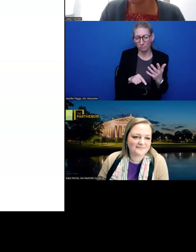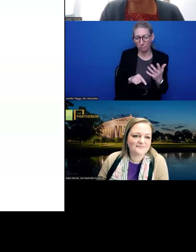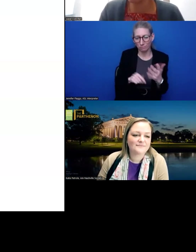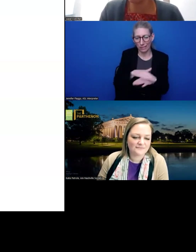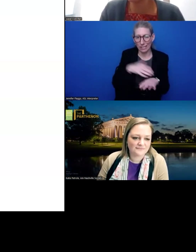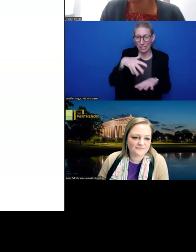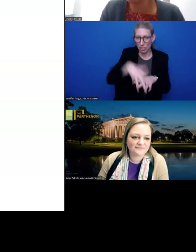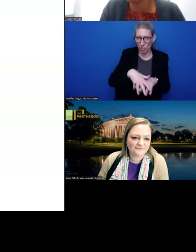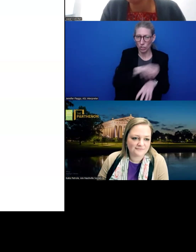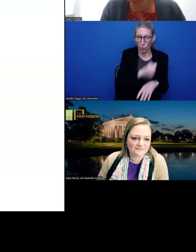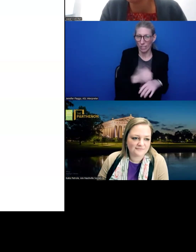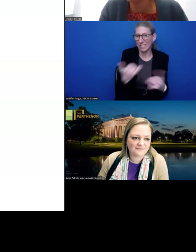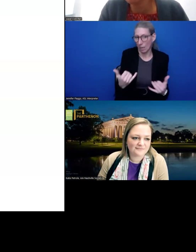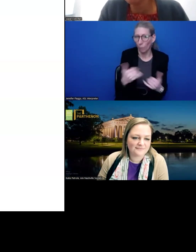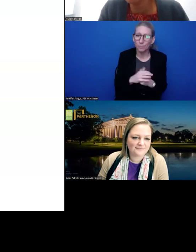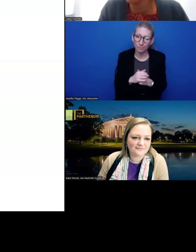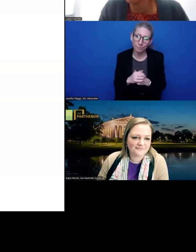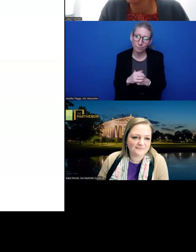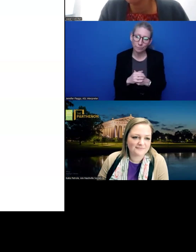indigenous authorities now.